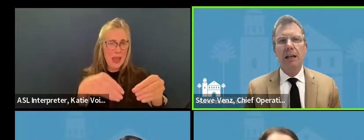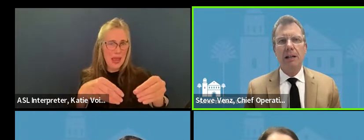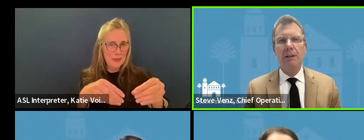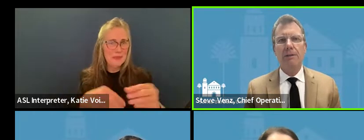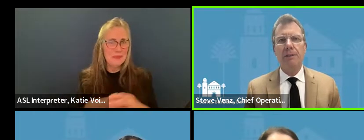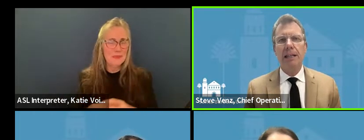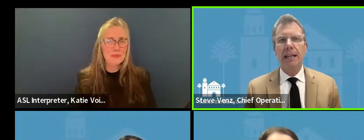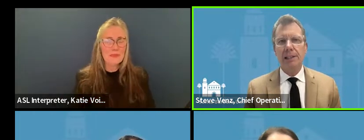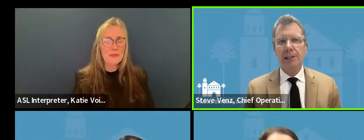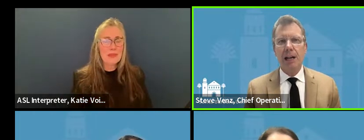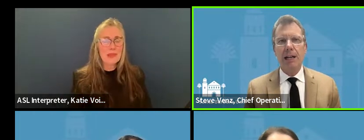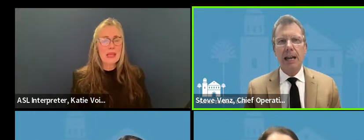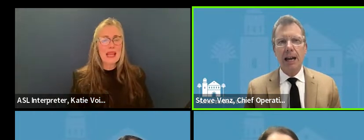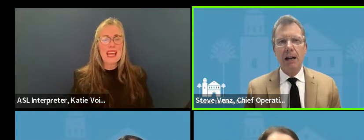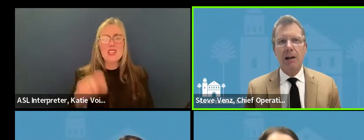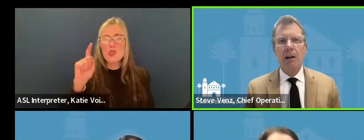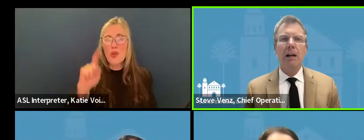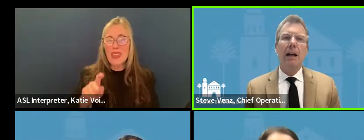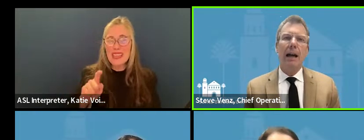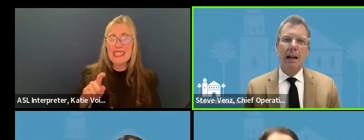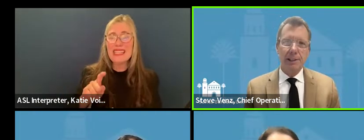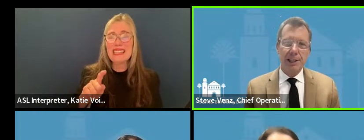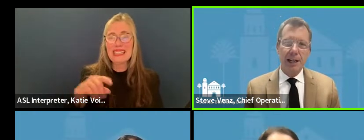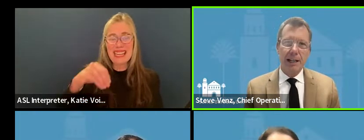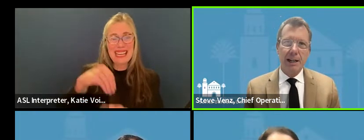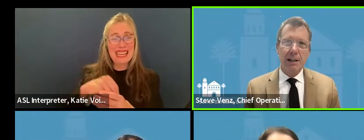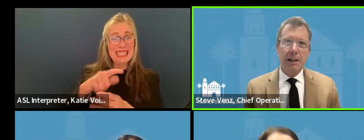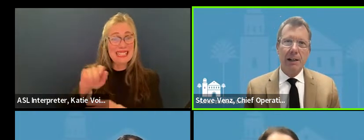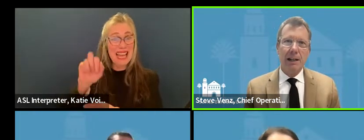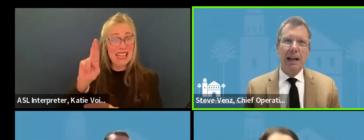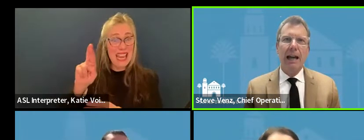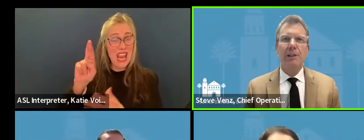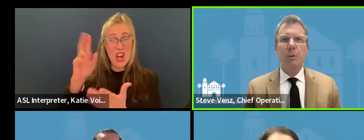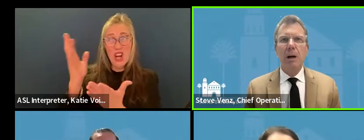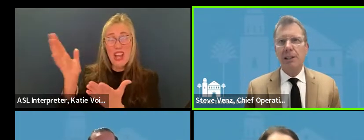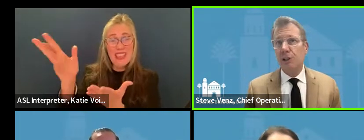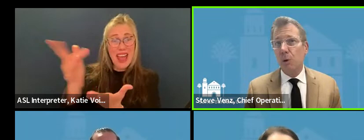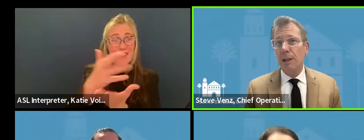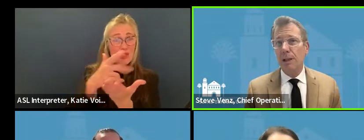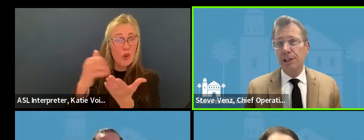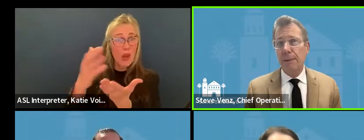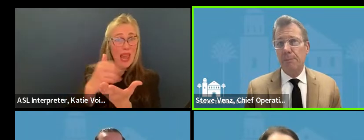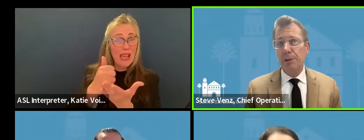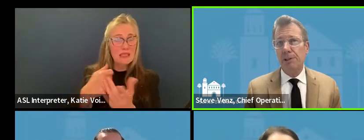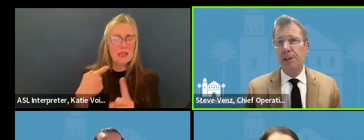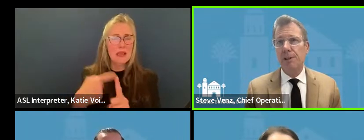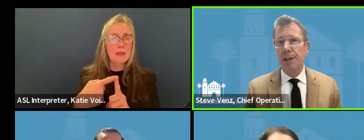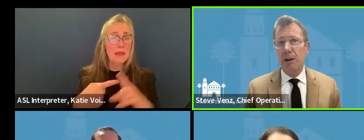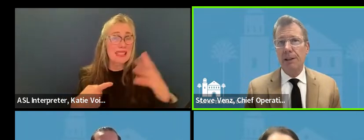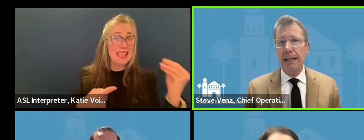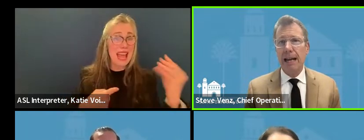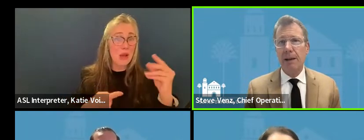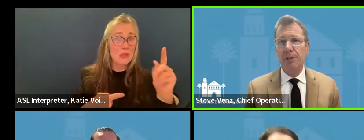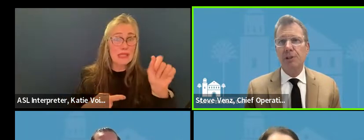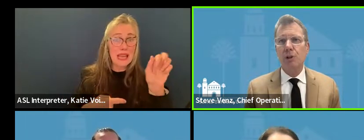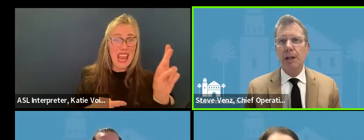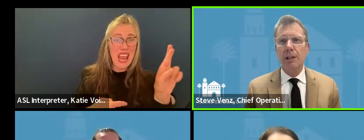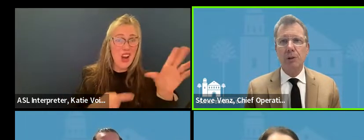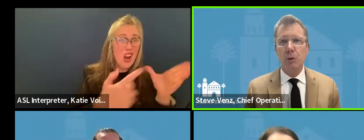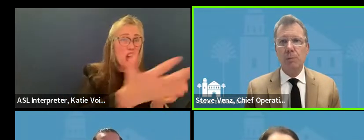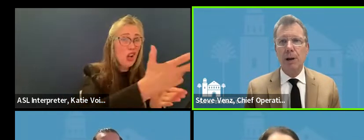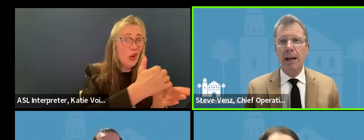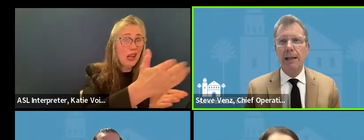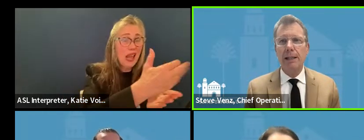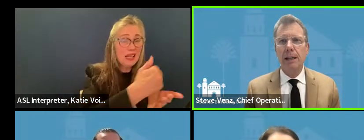collection of the inside air, outside air, as well as soil samples there on the campus